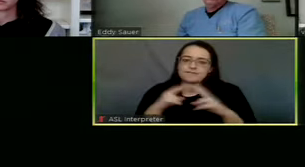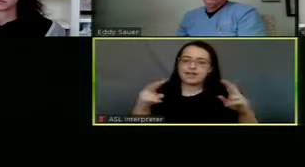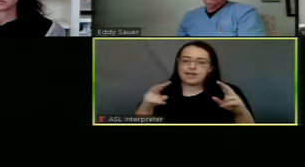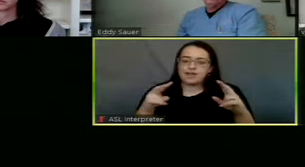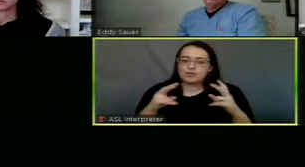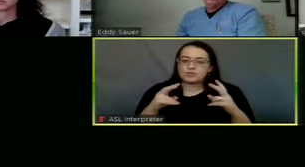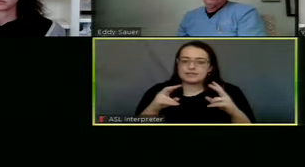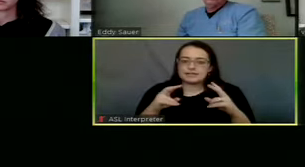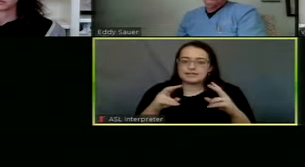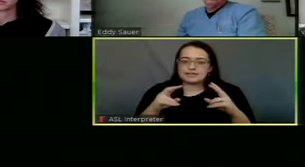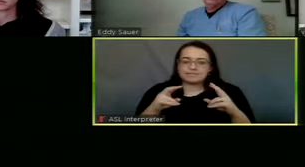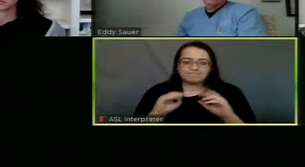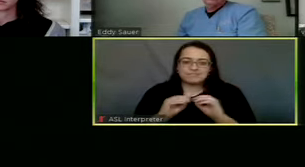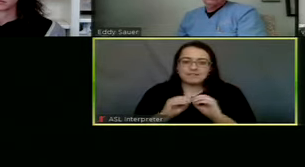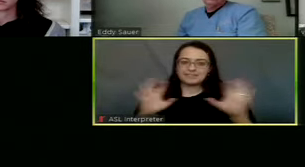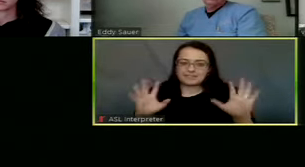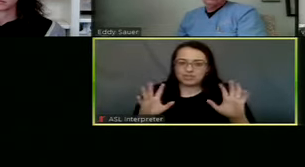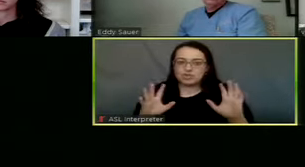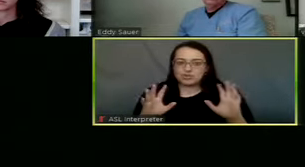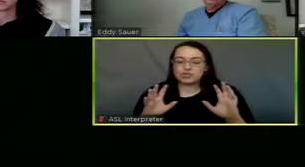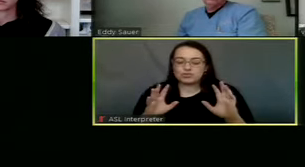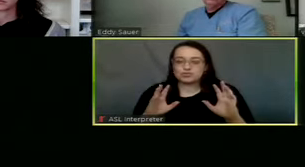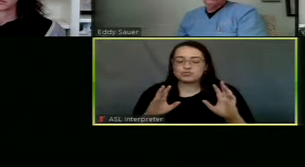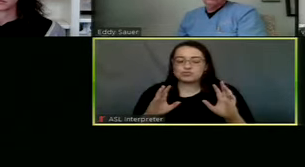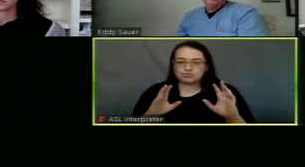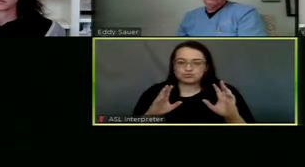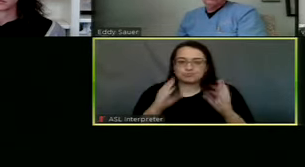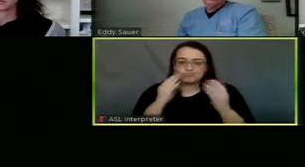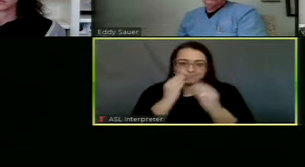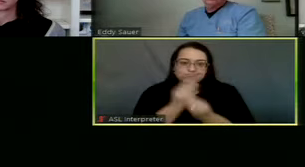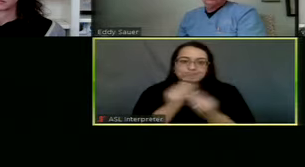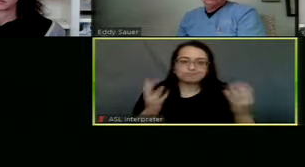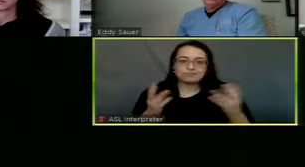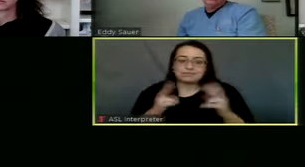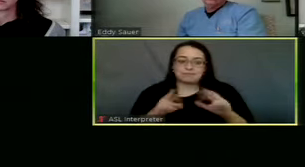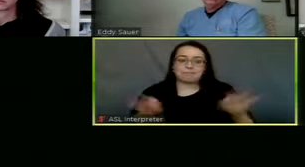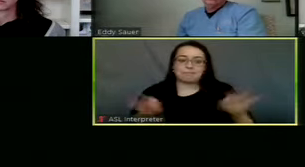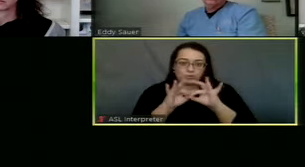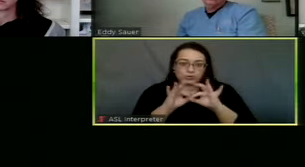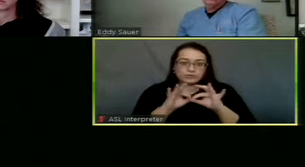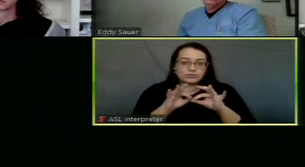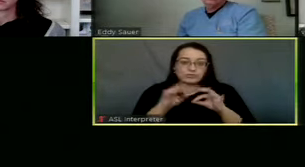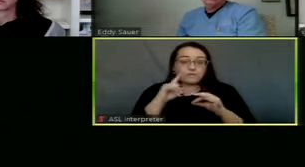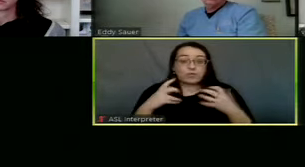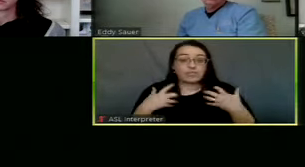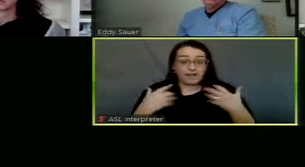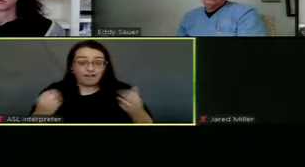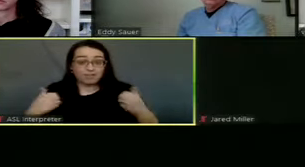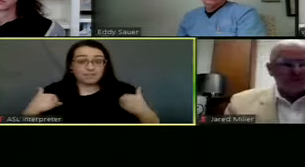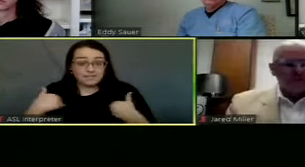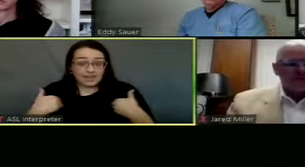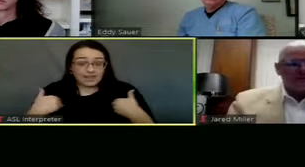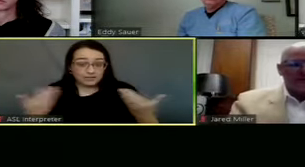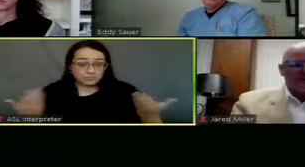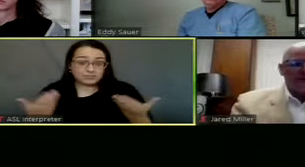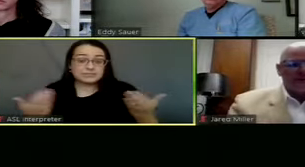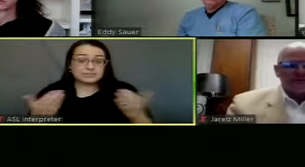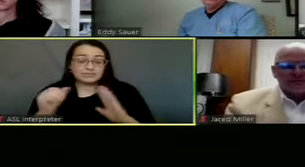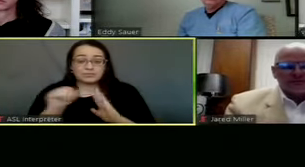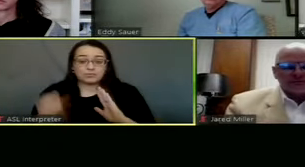clear as Dr. Sauer said, is saying, this is just a foundational thing that we need for the health of our animals in our community.